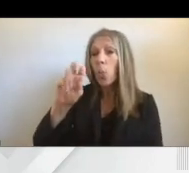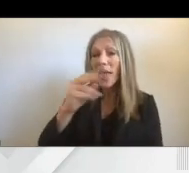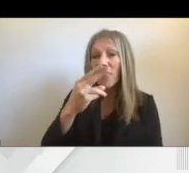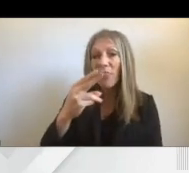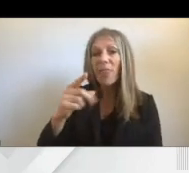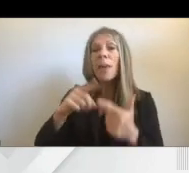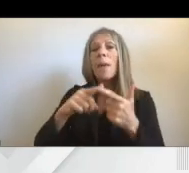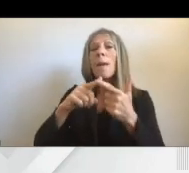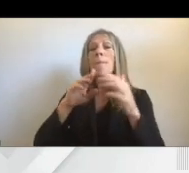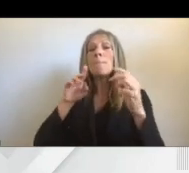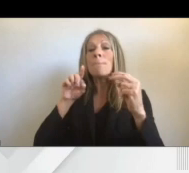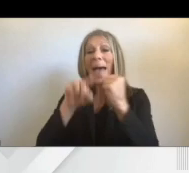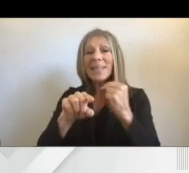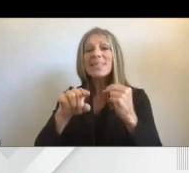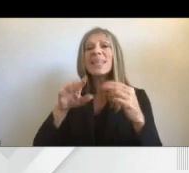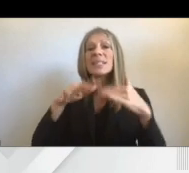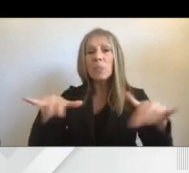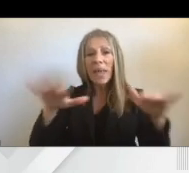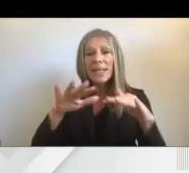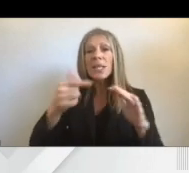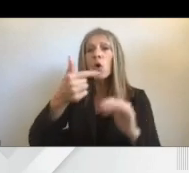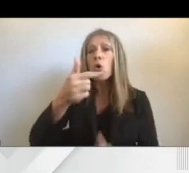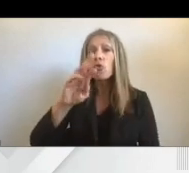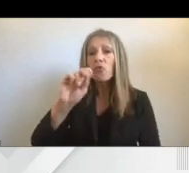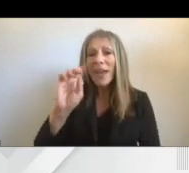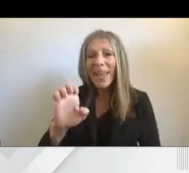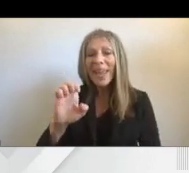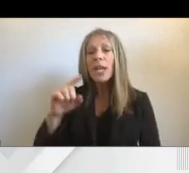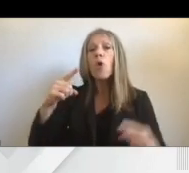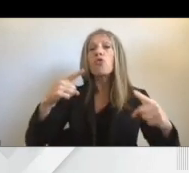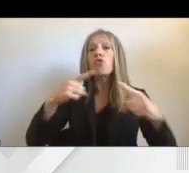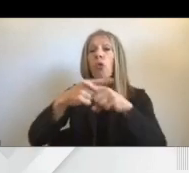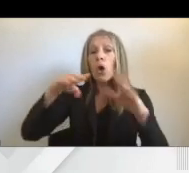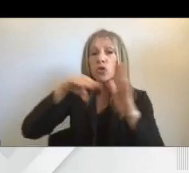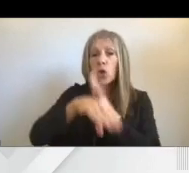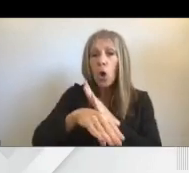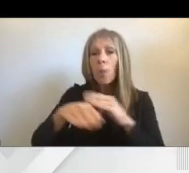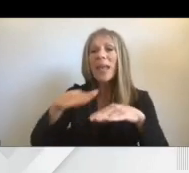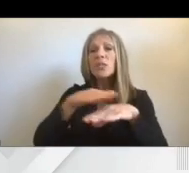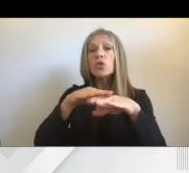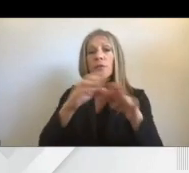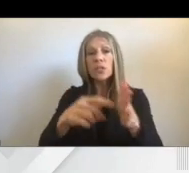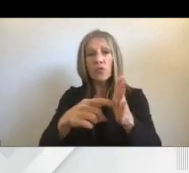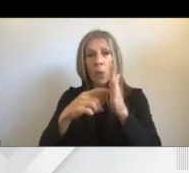spaces, grade, cross slope, and surface requirements.